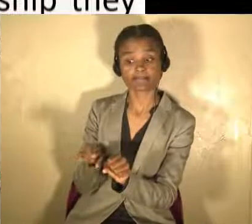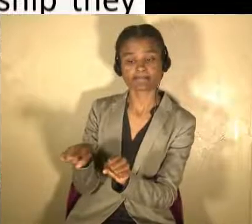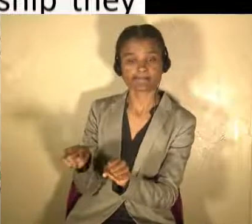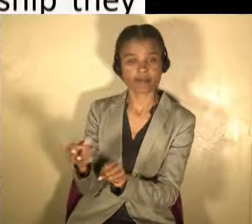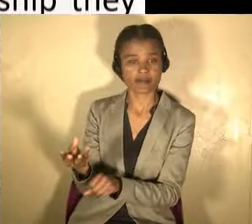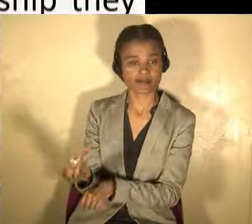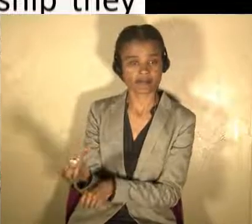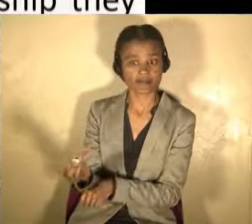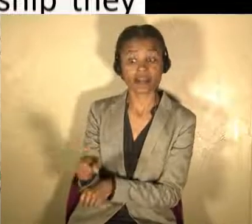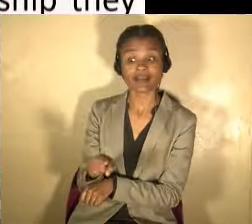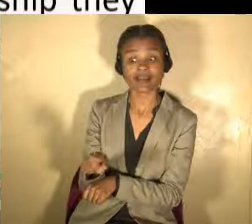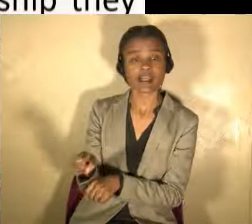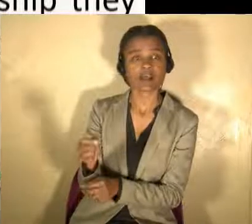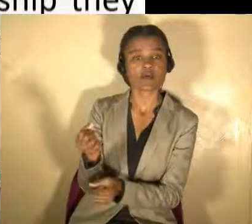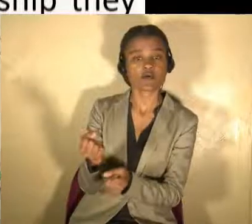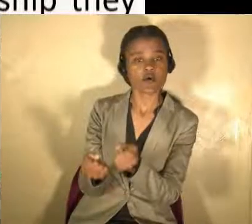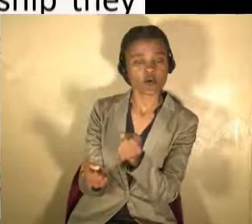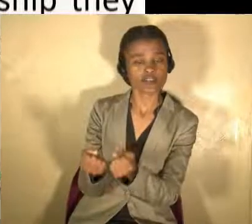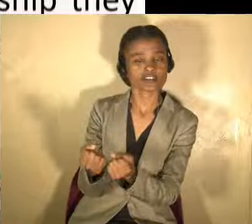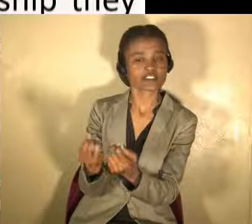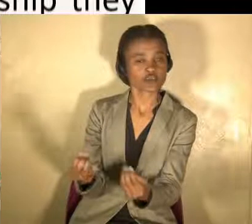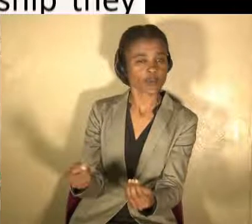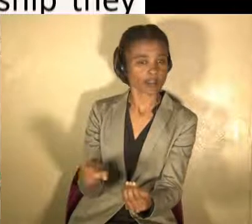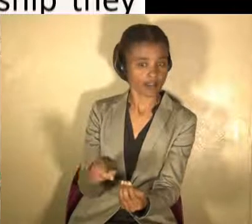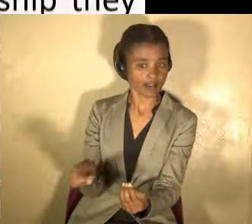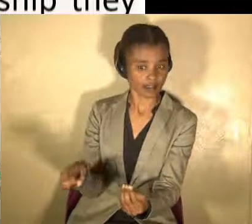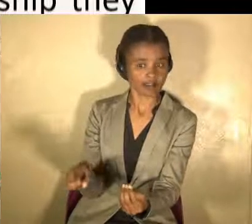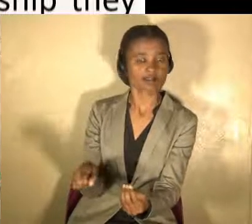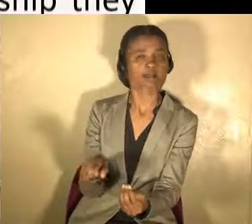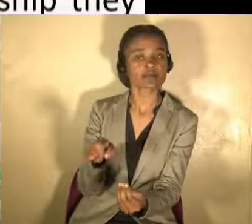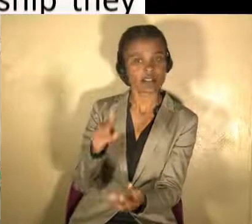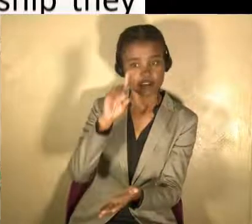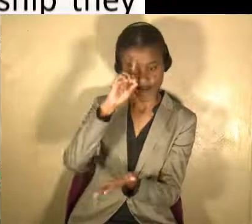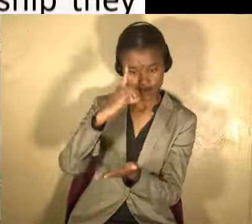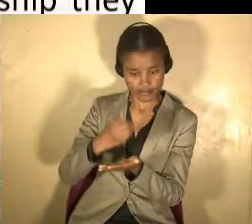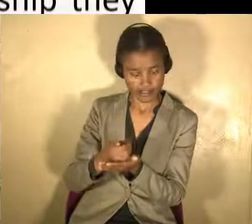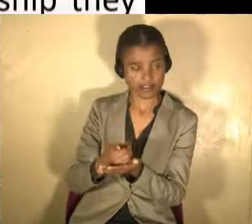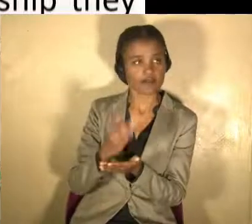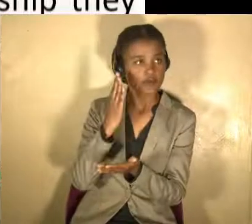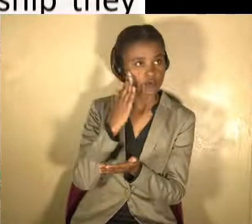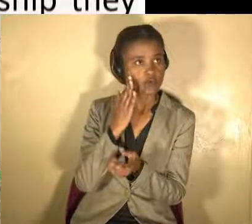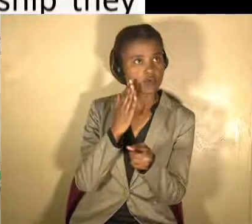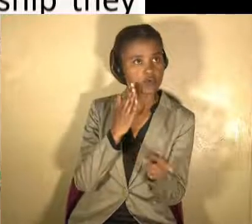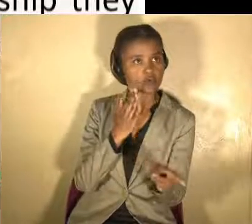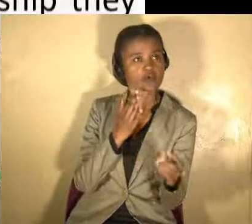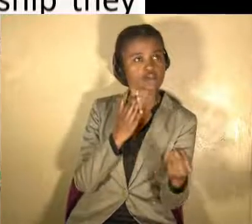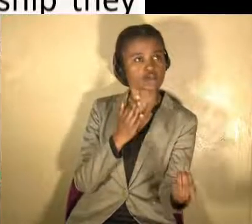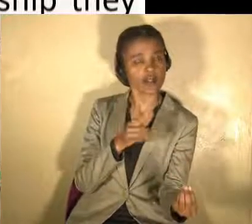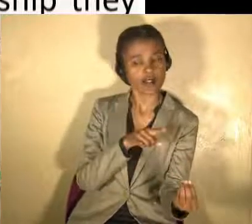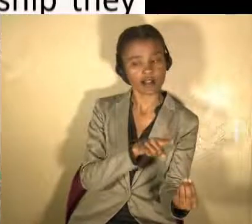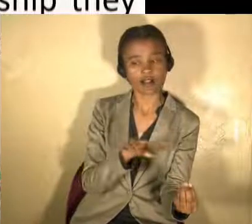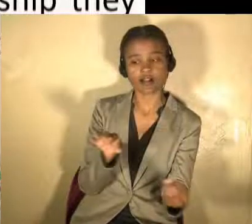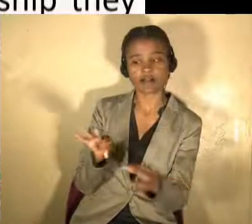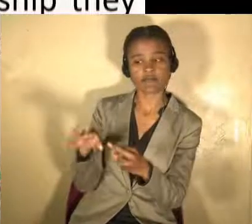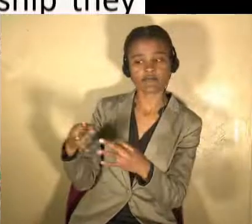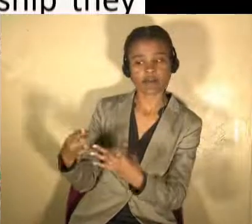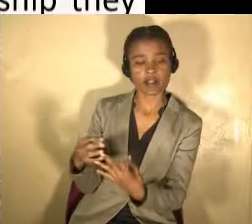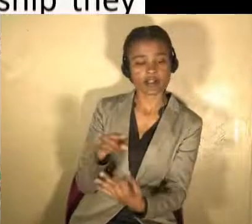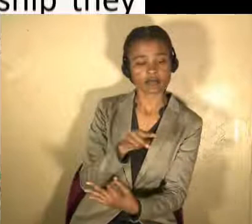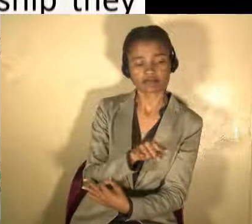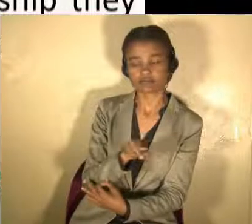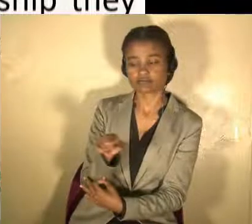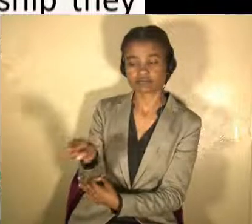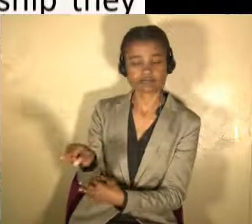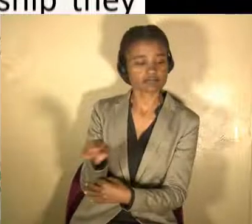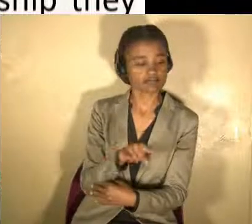the children's courts, they may place a child with a family in their respective